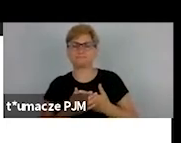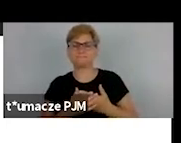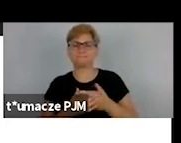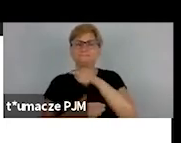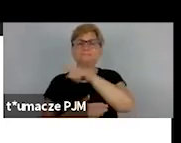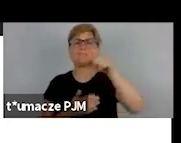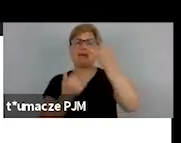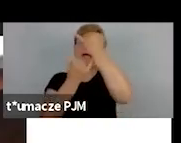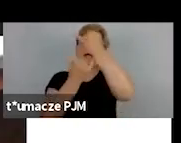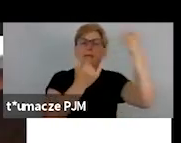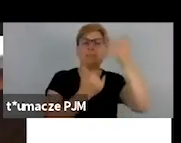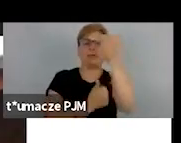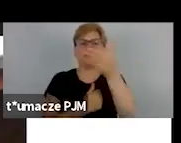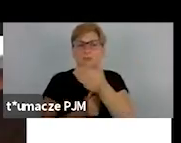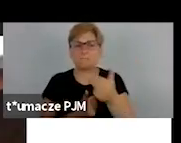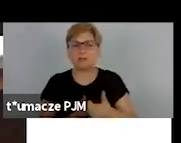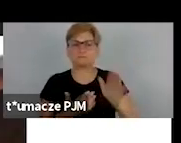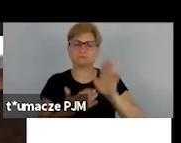slide.